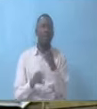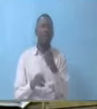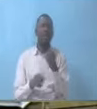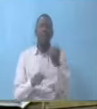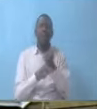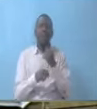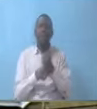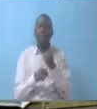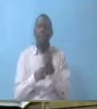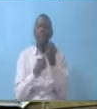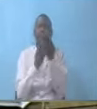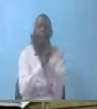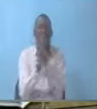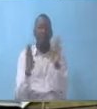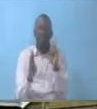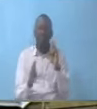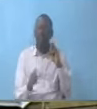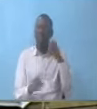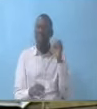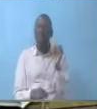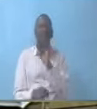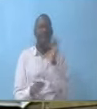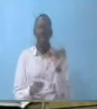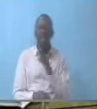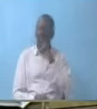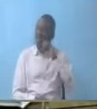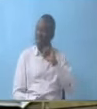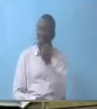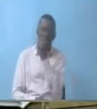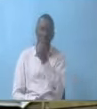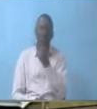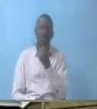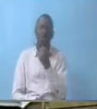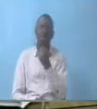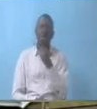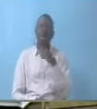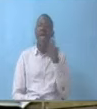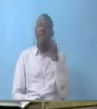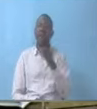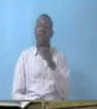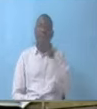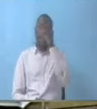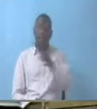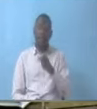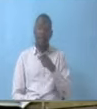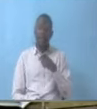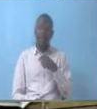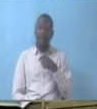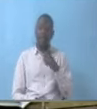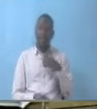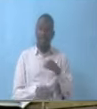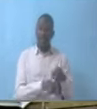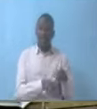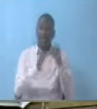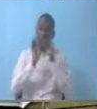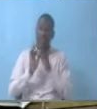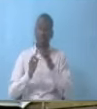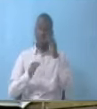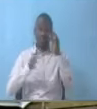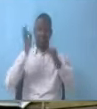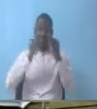difficult for anybody who's charged with economic crimes. Do you recall that? Yes, I recall that. And even before